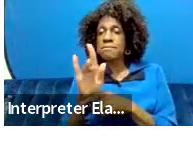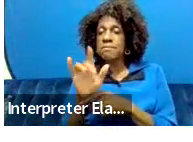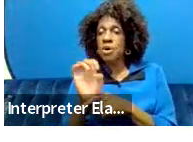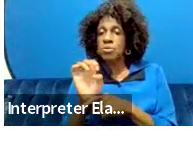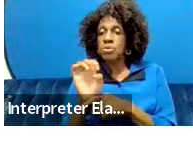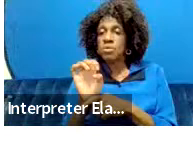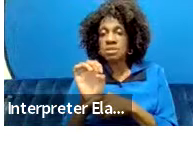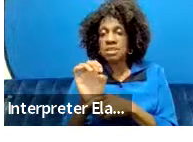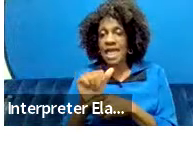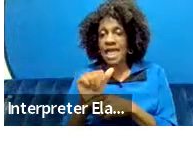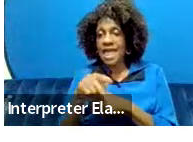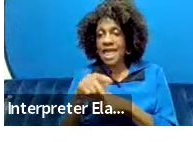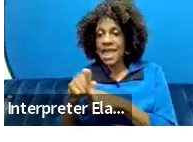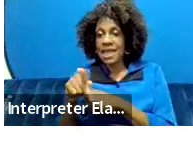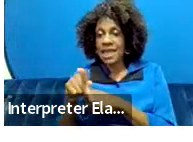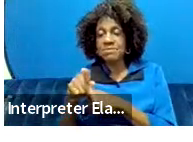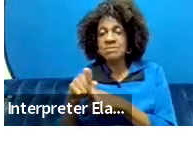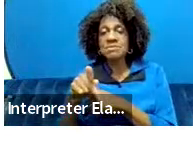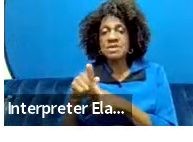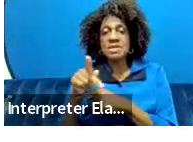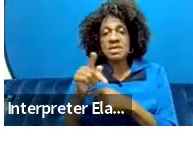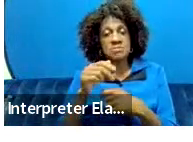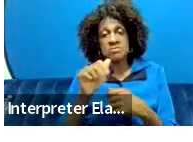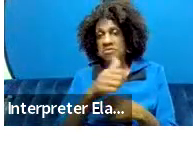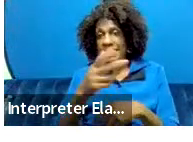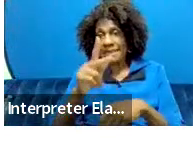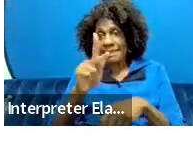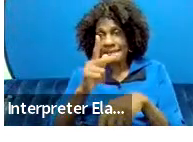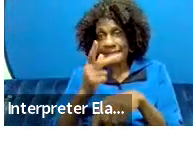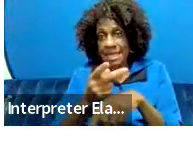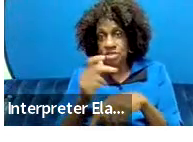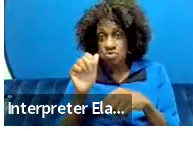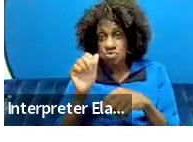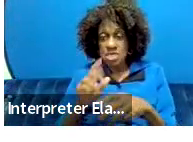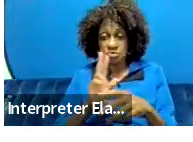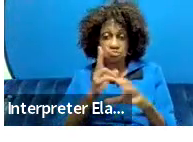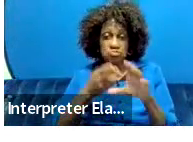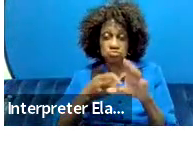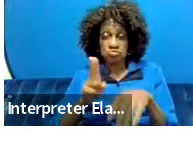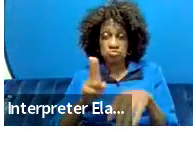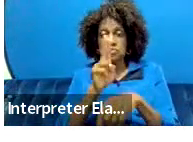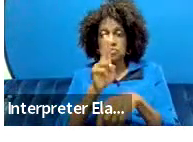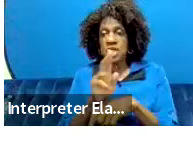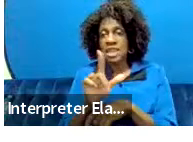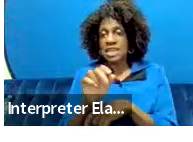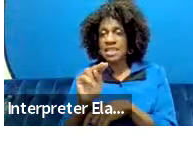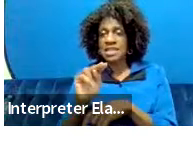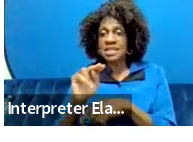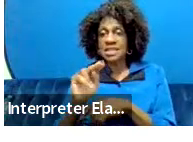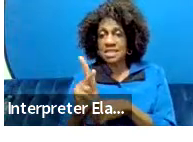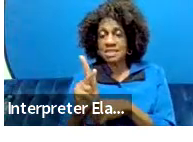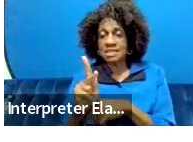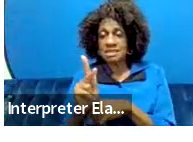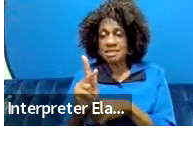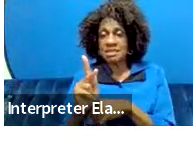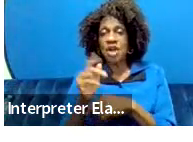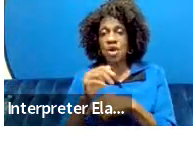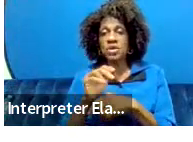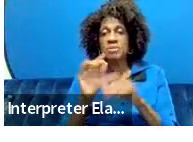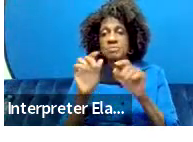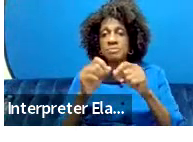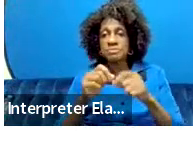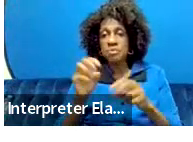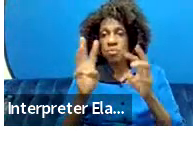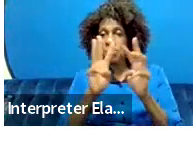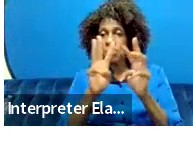or mobile device of any type. You also can always join by just using the link of the session in a browser.